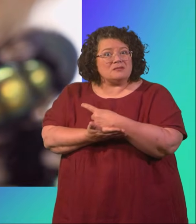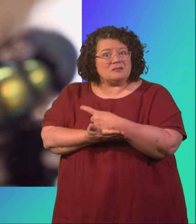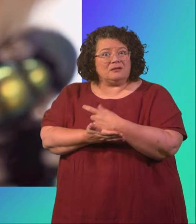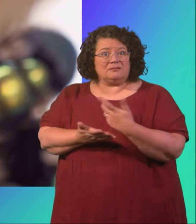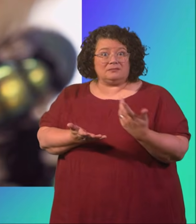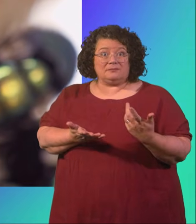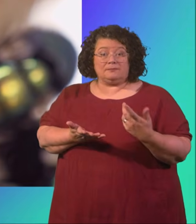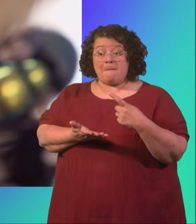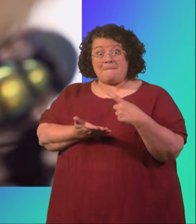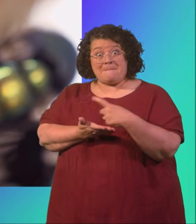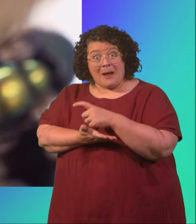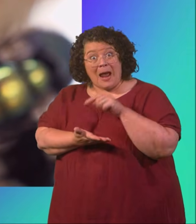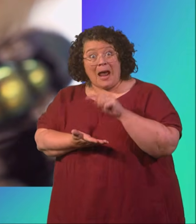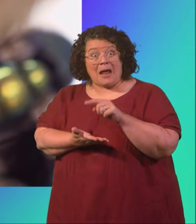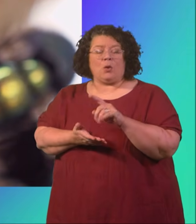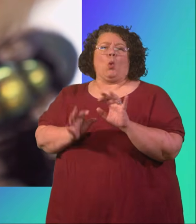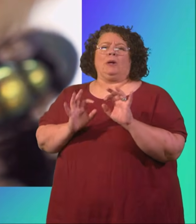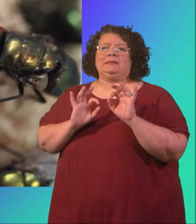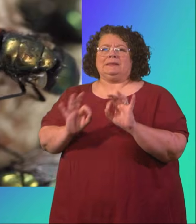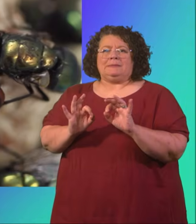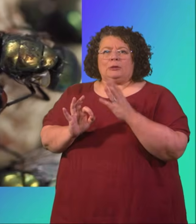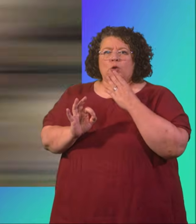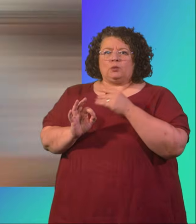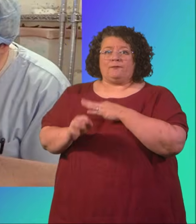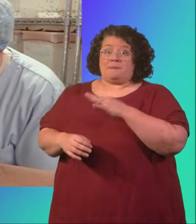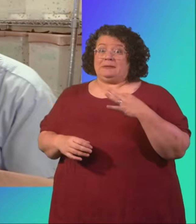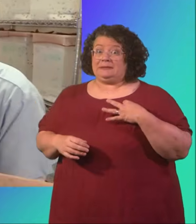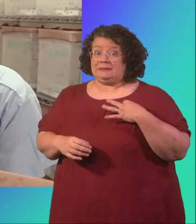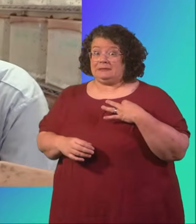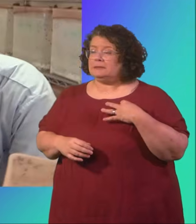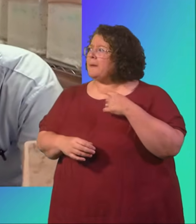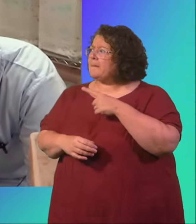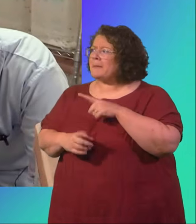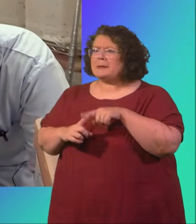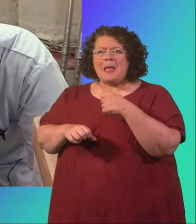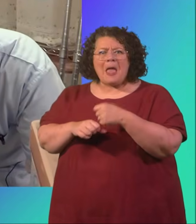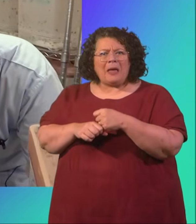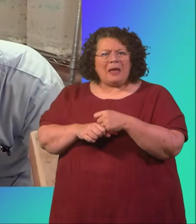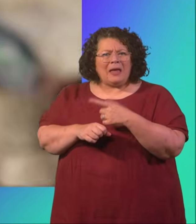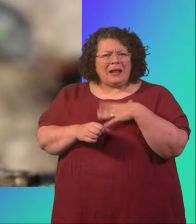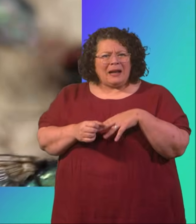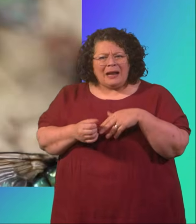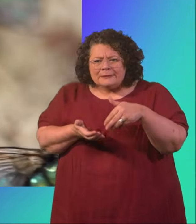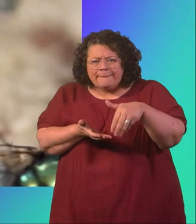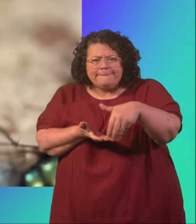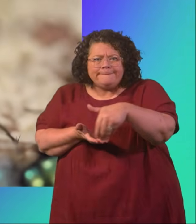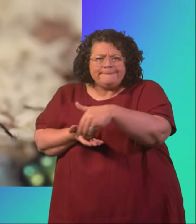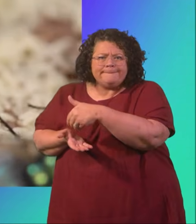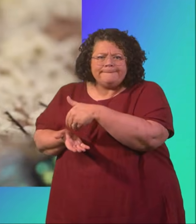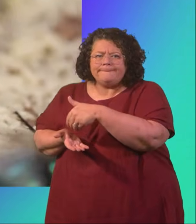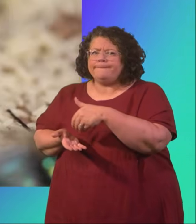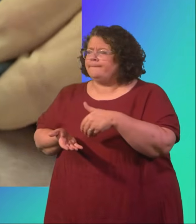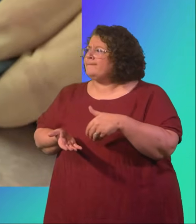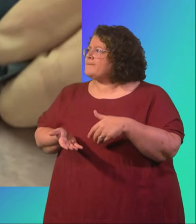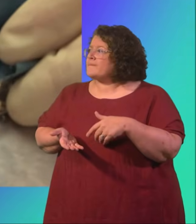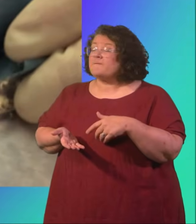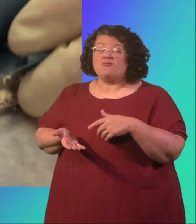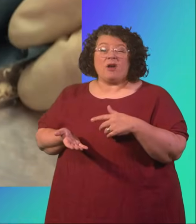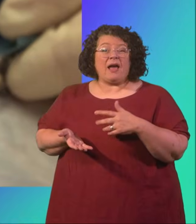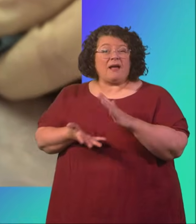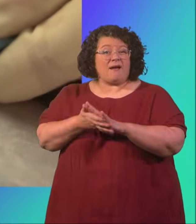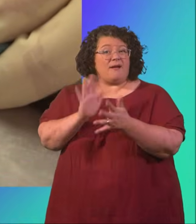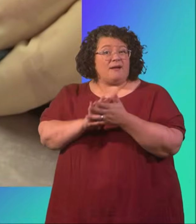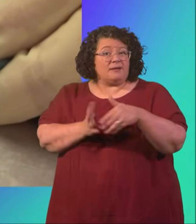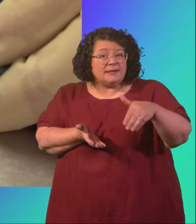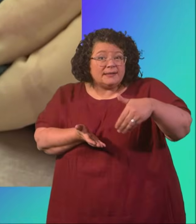But before we get to that, those eggs have to be harvested. It's basically a manual process. It's removing the eggs from the liver. They're